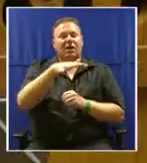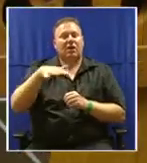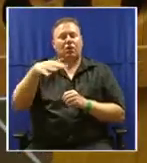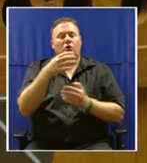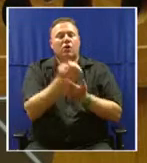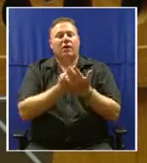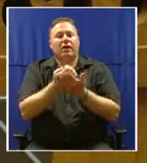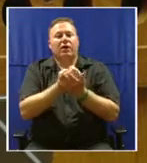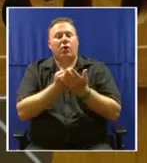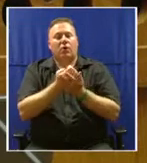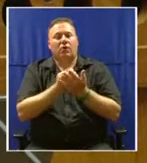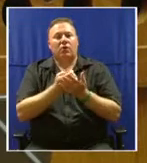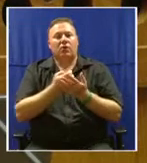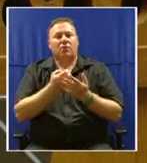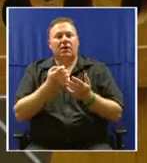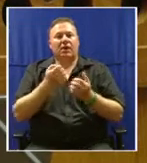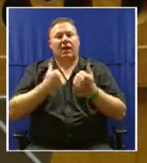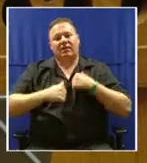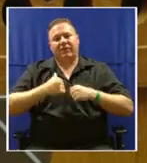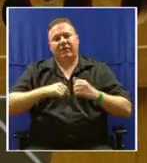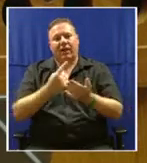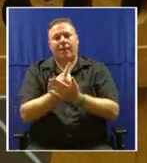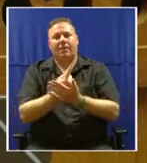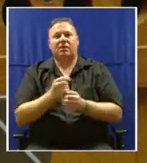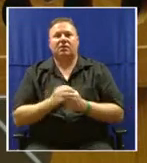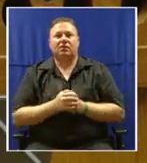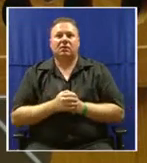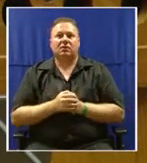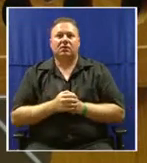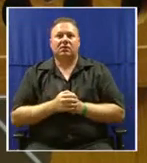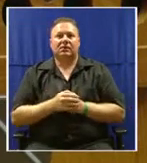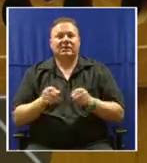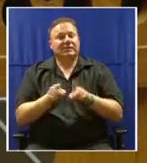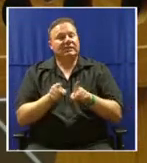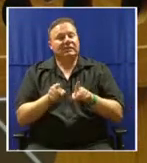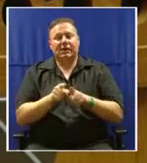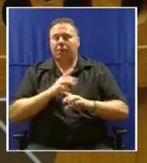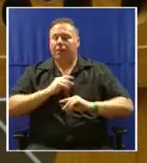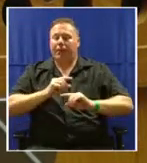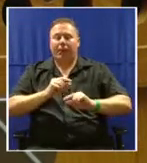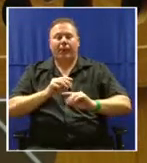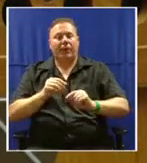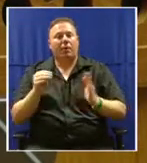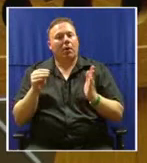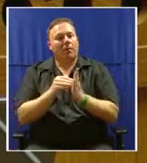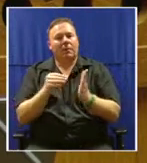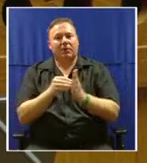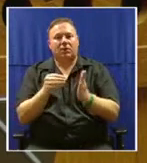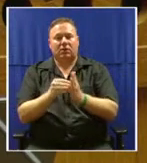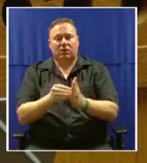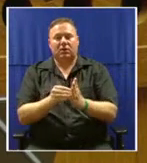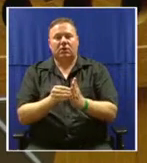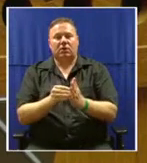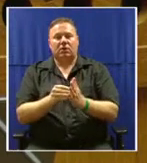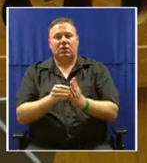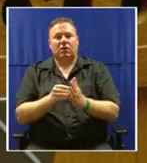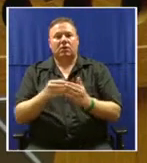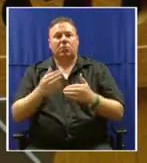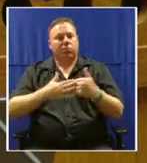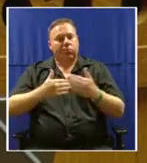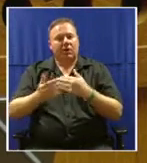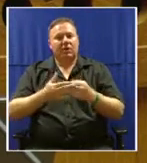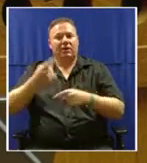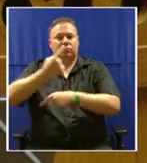We are also fast-tracking the implementation and capacitation of the Border Management Agency to